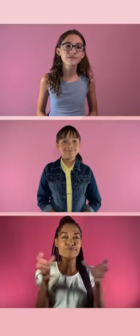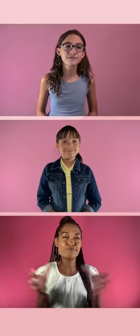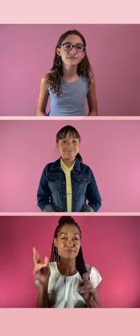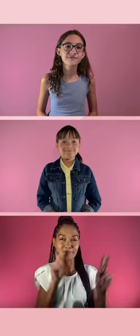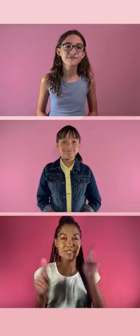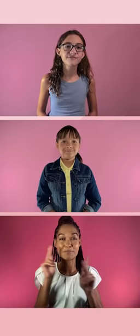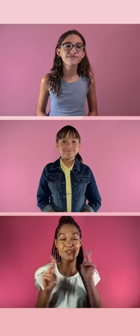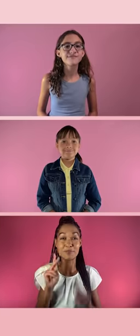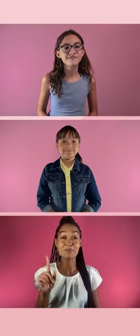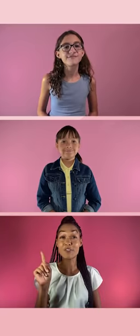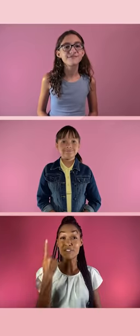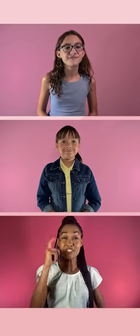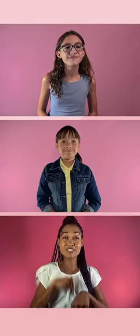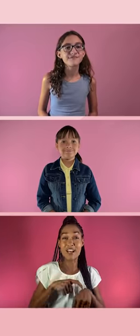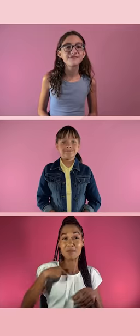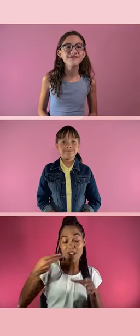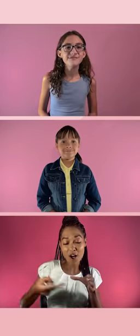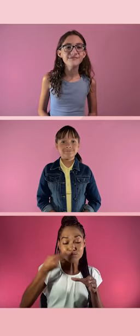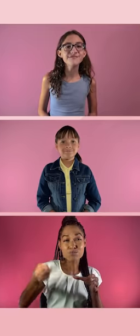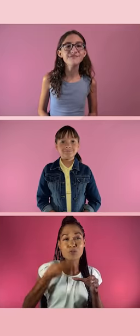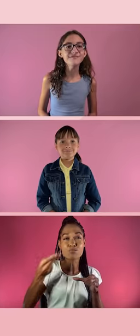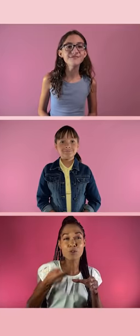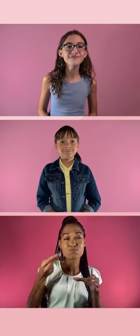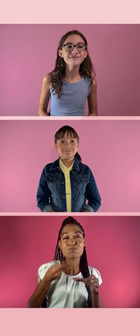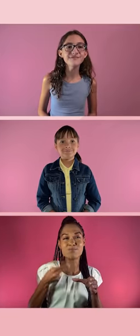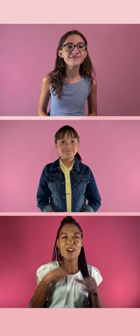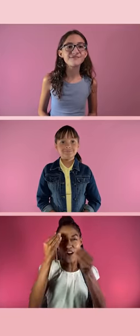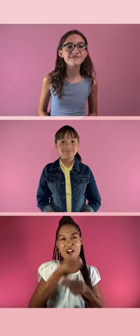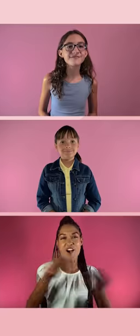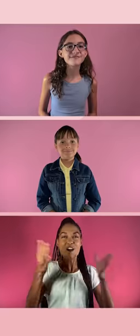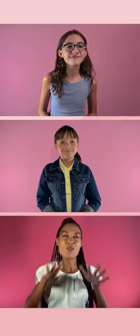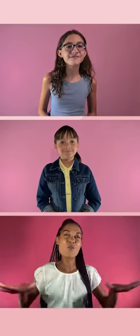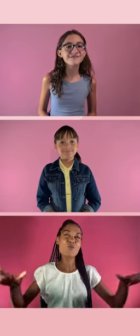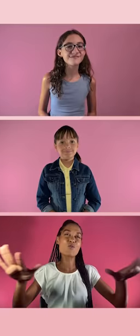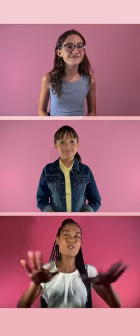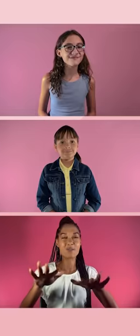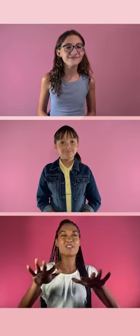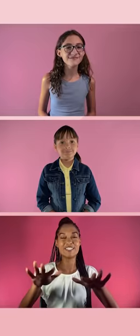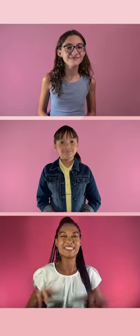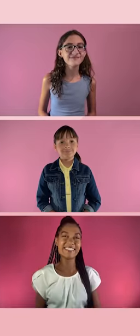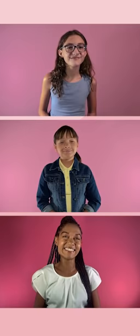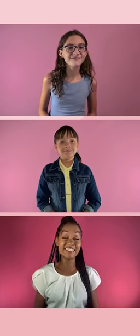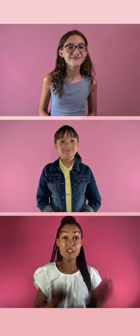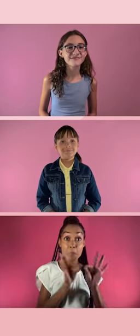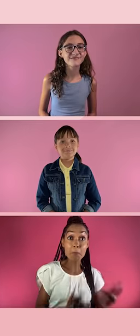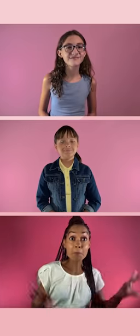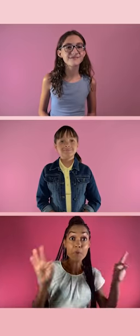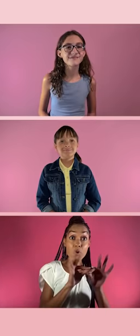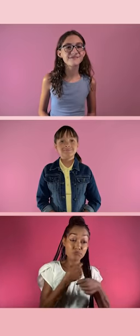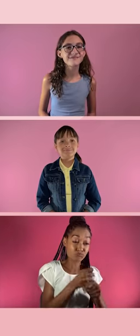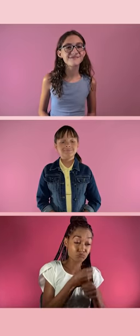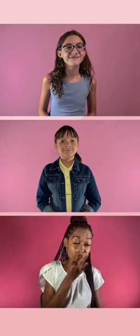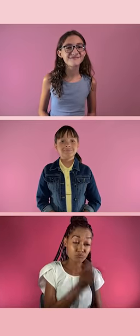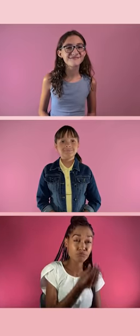a way of bringing people together. So the first time he let me make a pot of gumbo, I hauled it to the whole neighborhood. You see, it wasn't